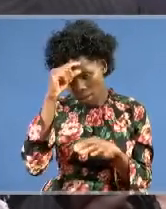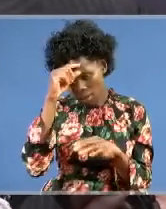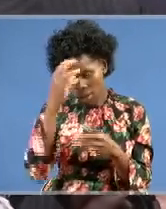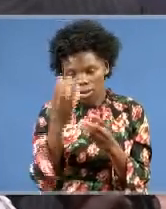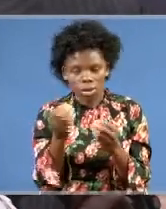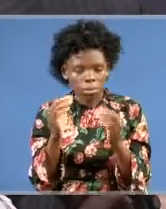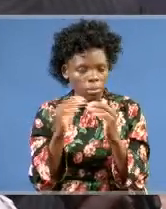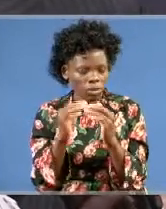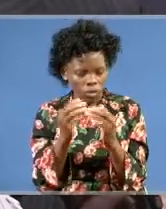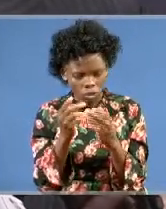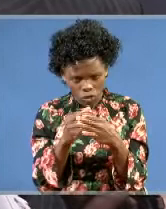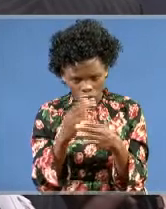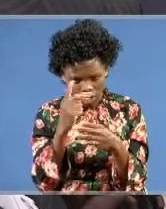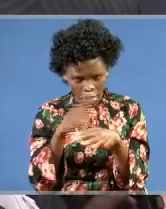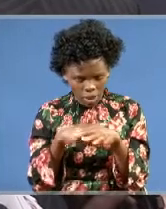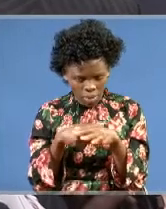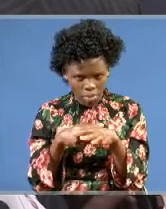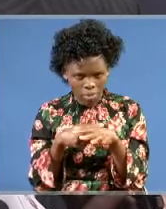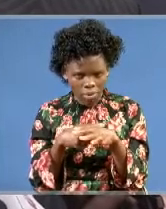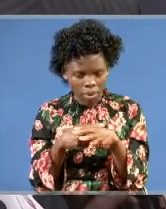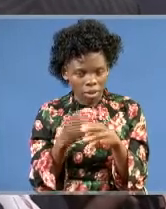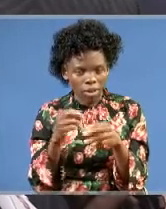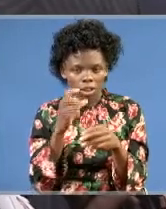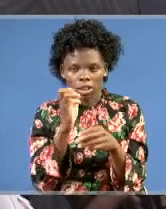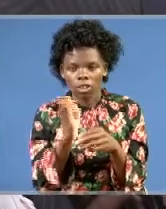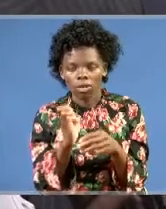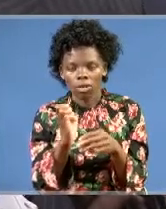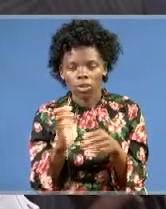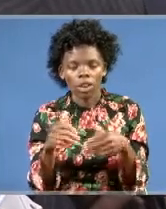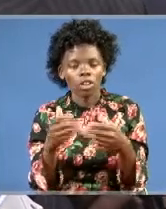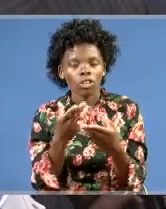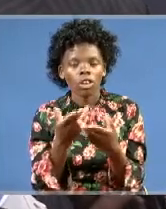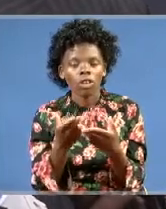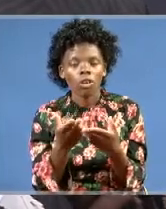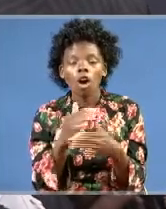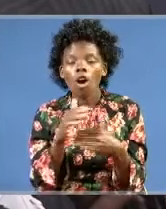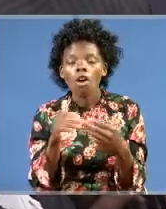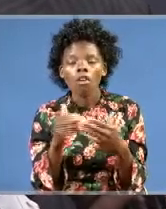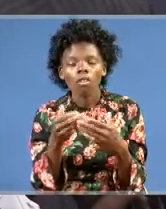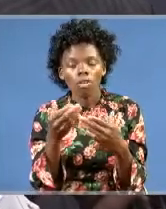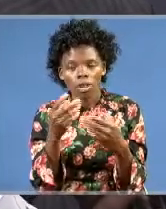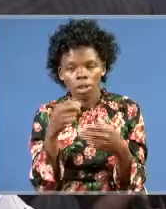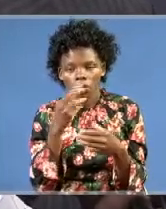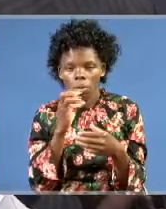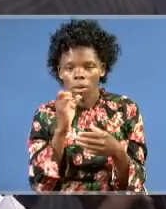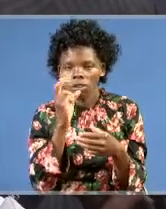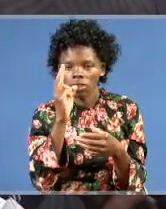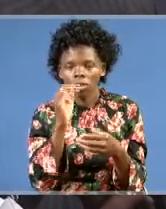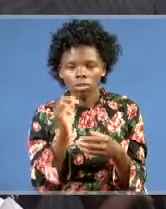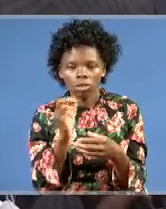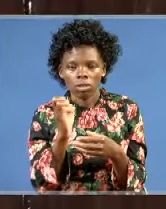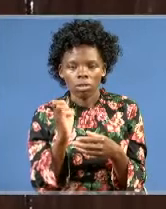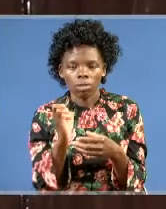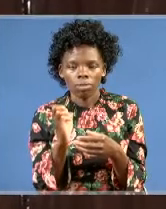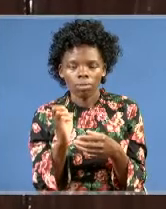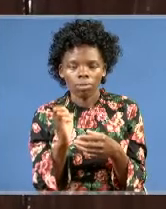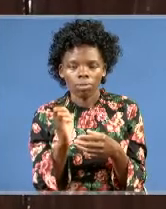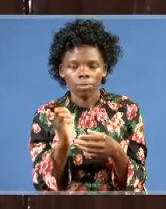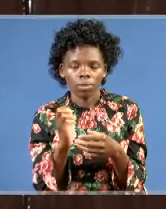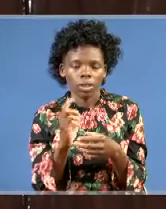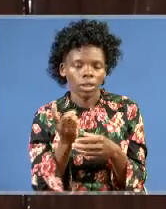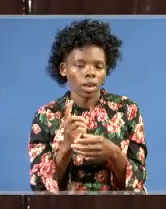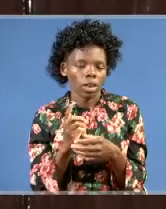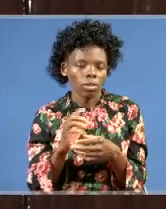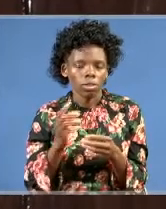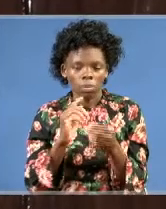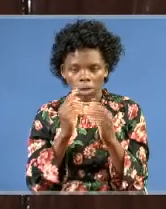a meeting within the shortest time, and as an executive, we are ready to give all the information that they need. Sentiments that were echoed by Nairobi County